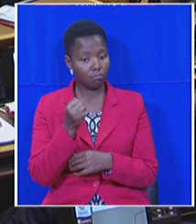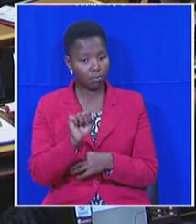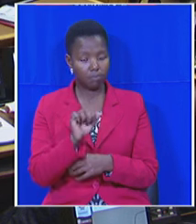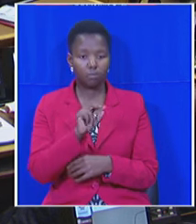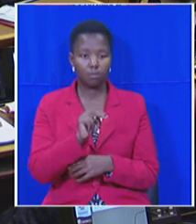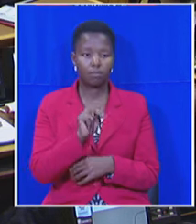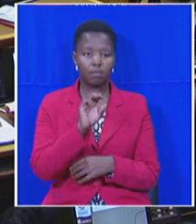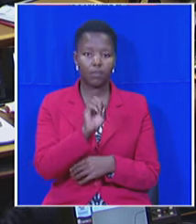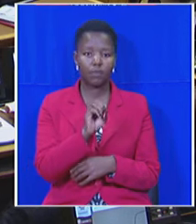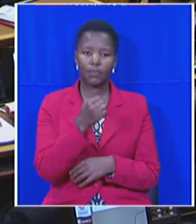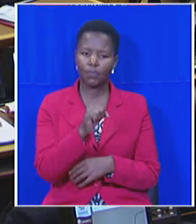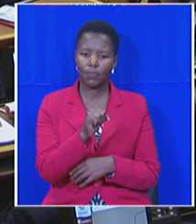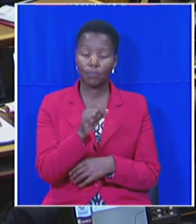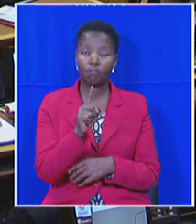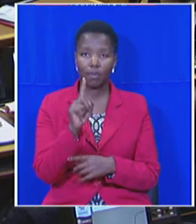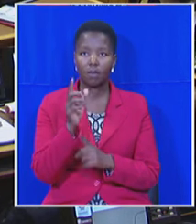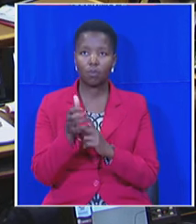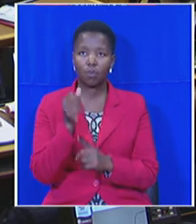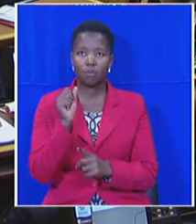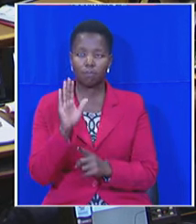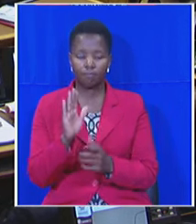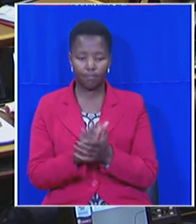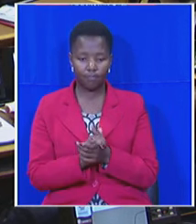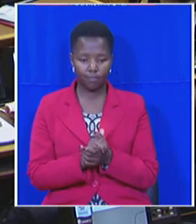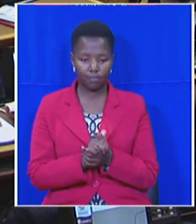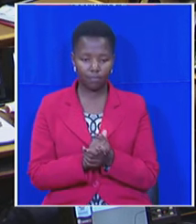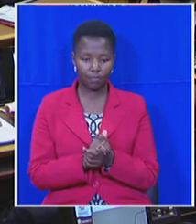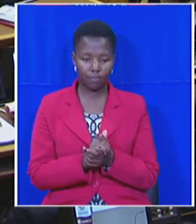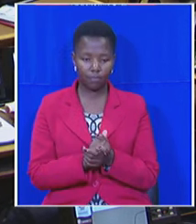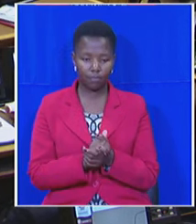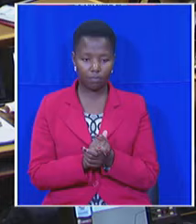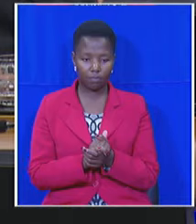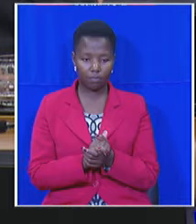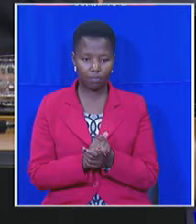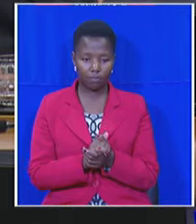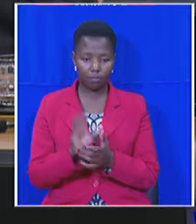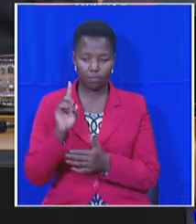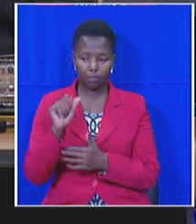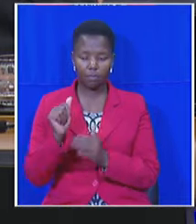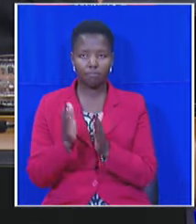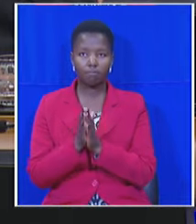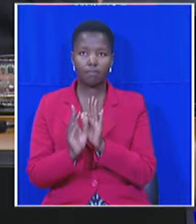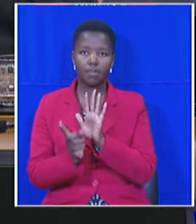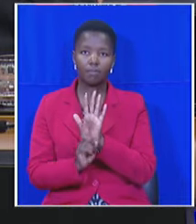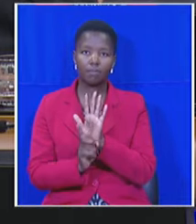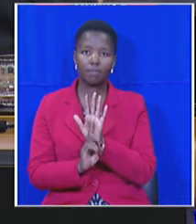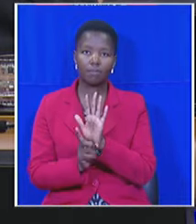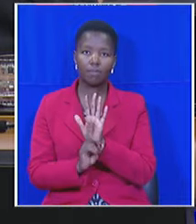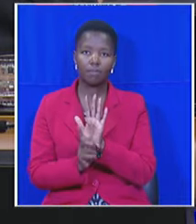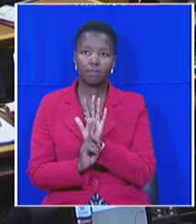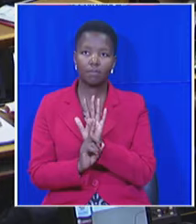no. I think the ayes have it. Chair, the DA calls for division. Thank you. A division having been